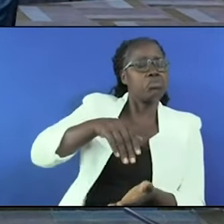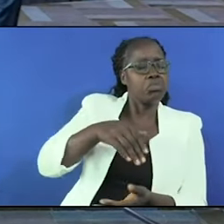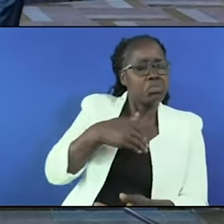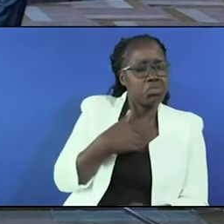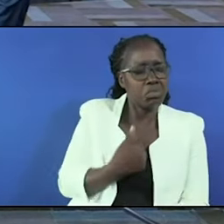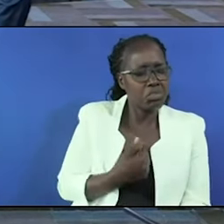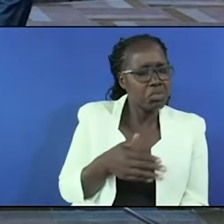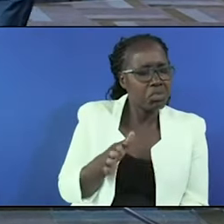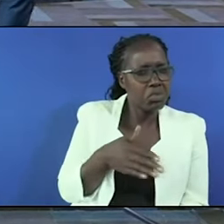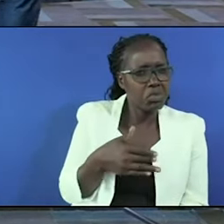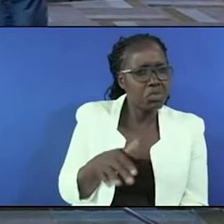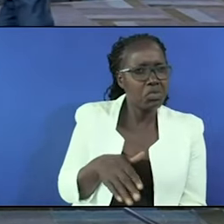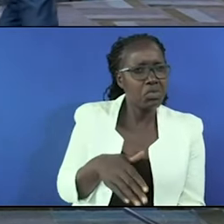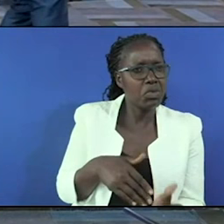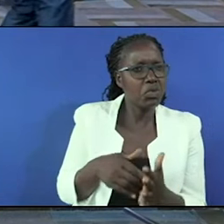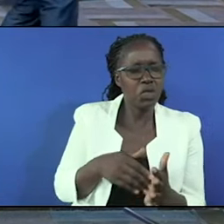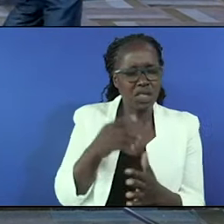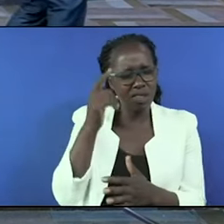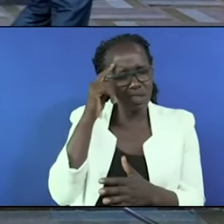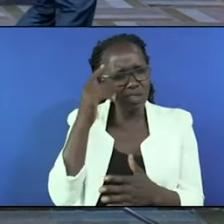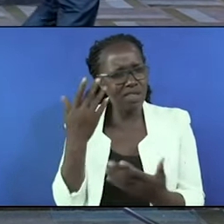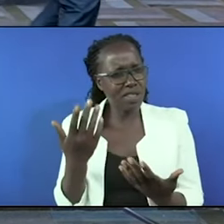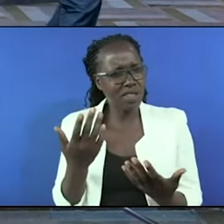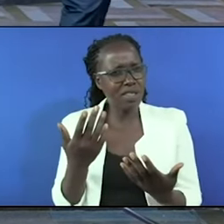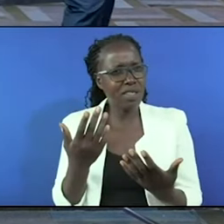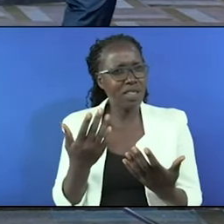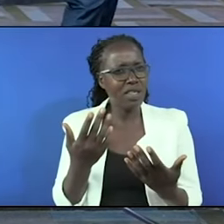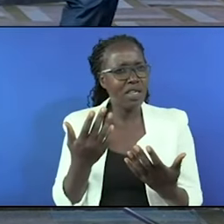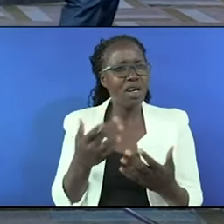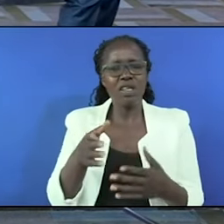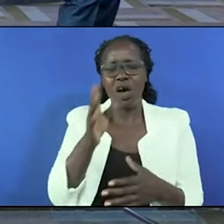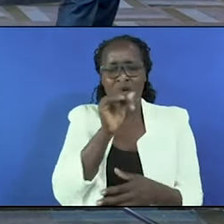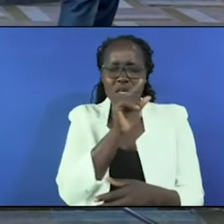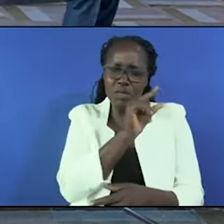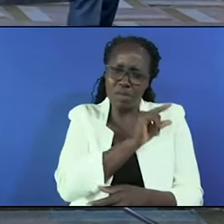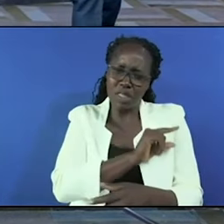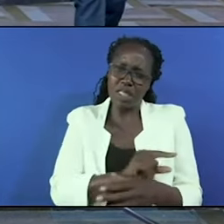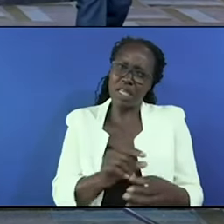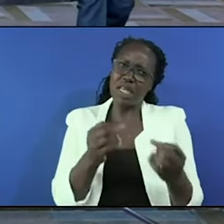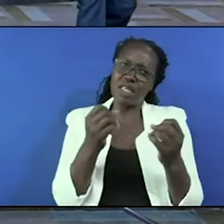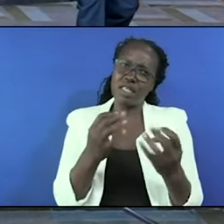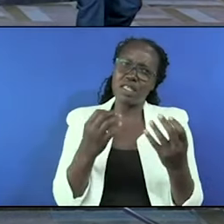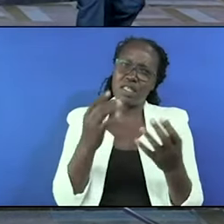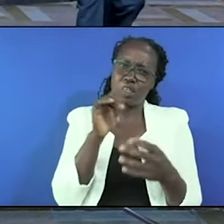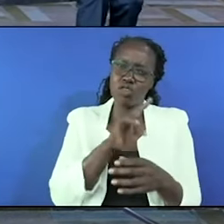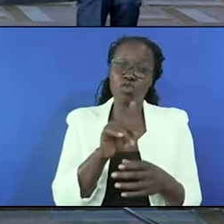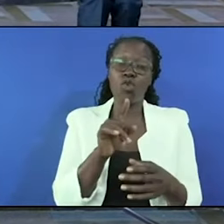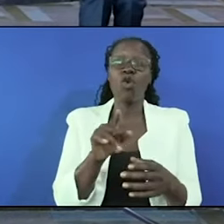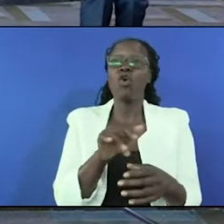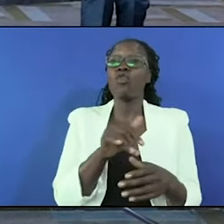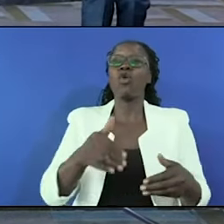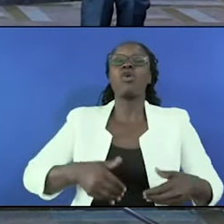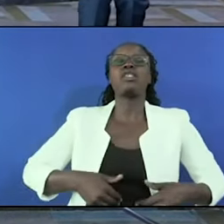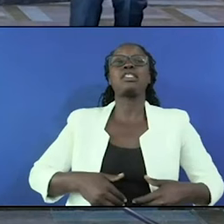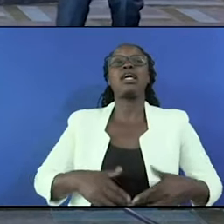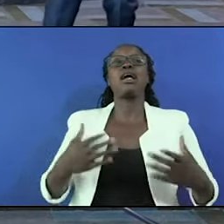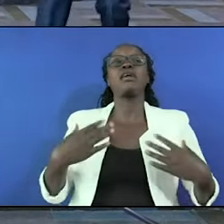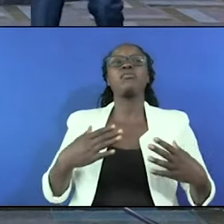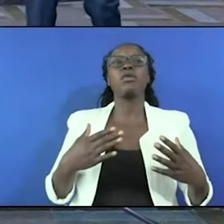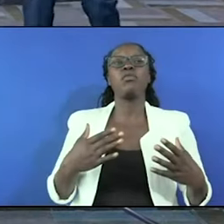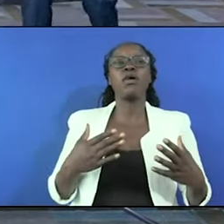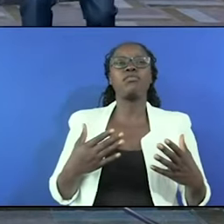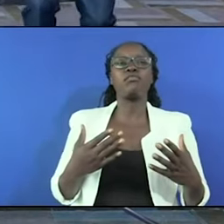years, and you think that now God has been gracious to you, those young people